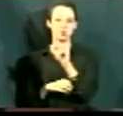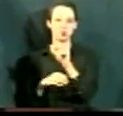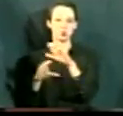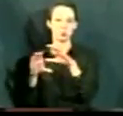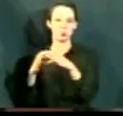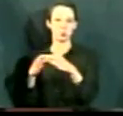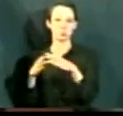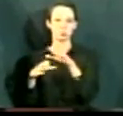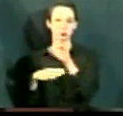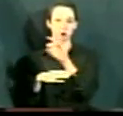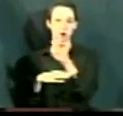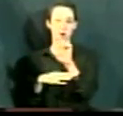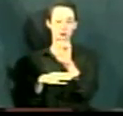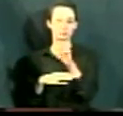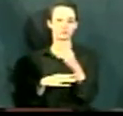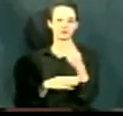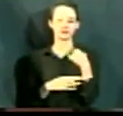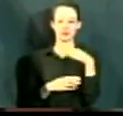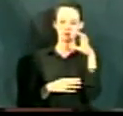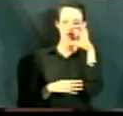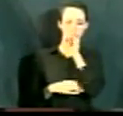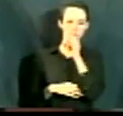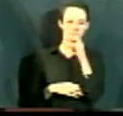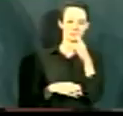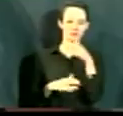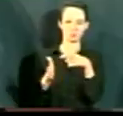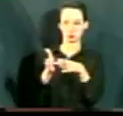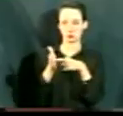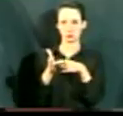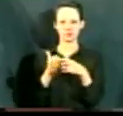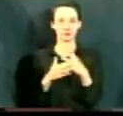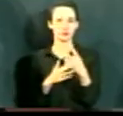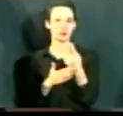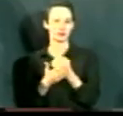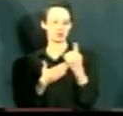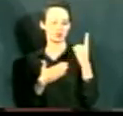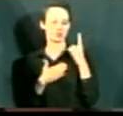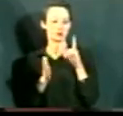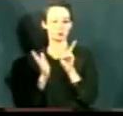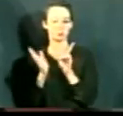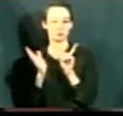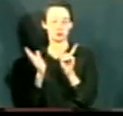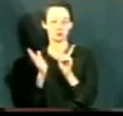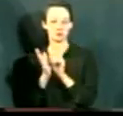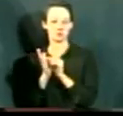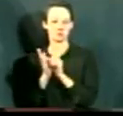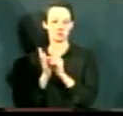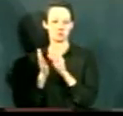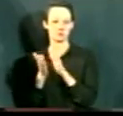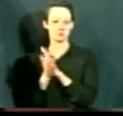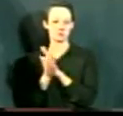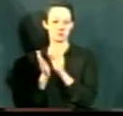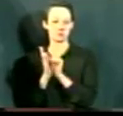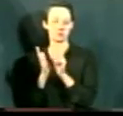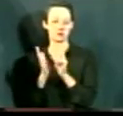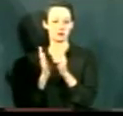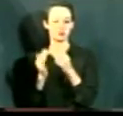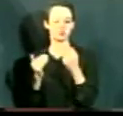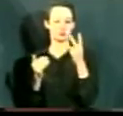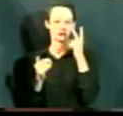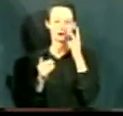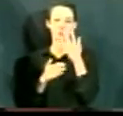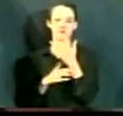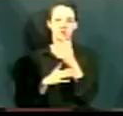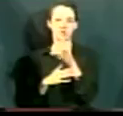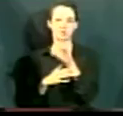that. But last week, or when the high school progression plan was published, I saw that there were 5-digit course codes.